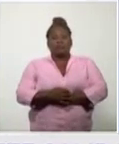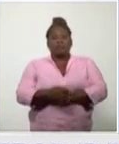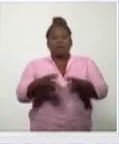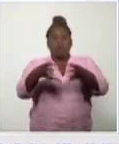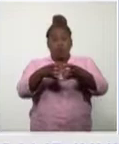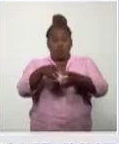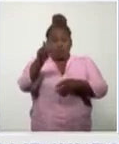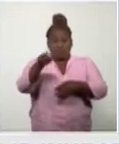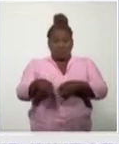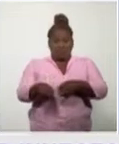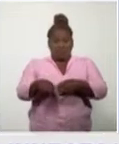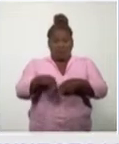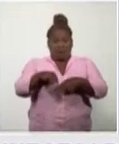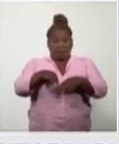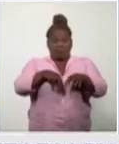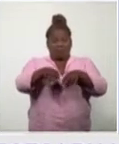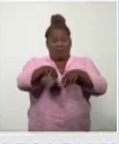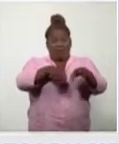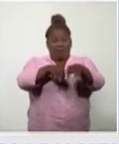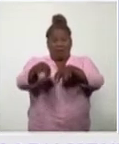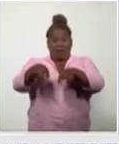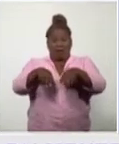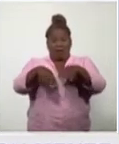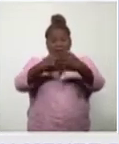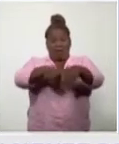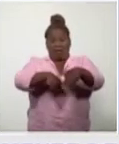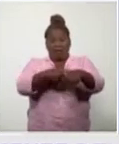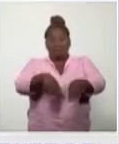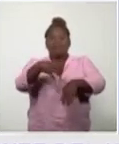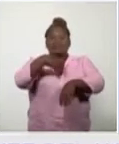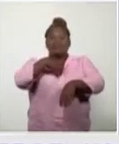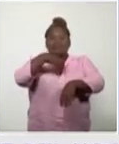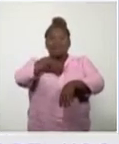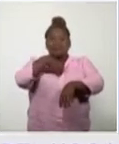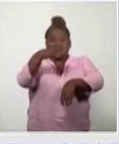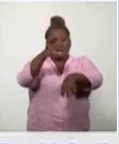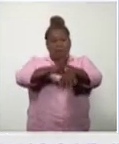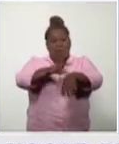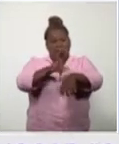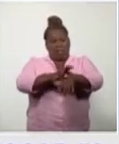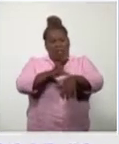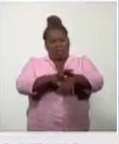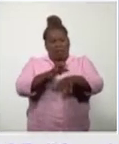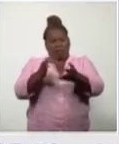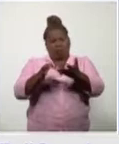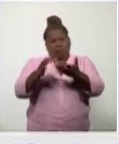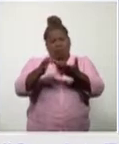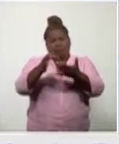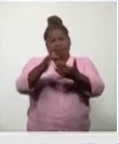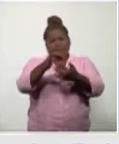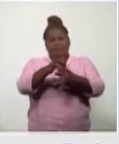with the history of ischemic heart disease,